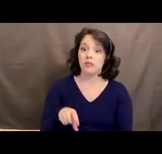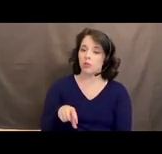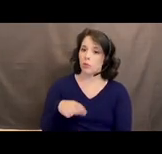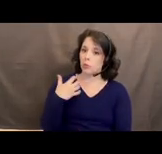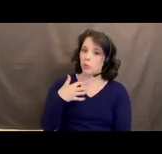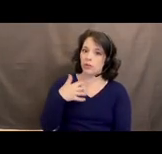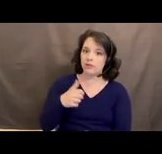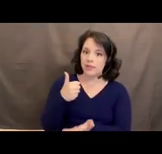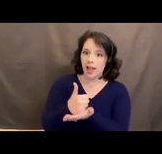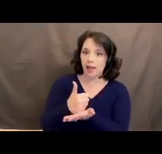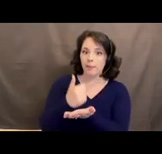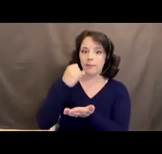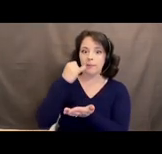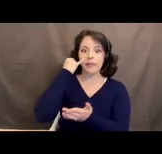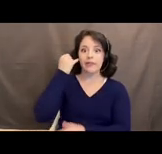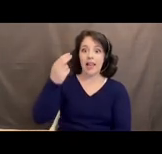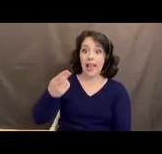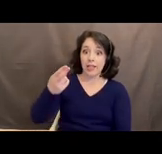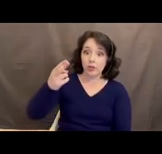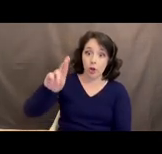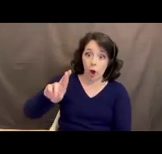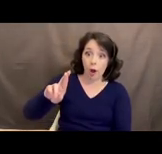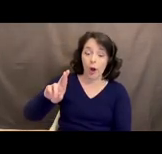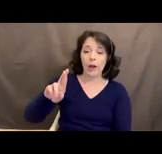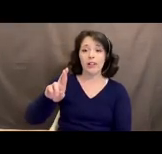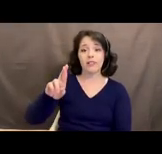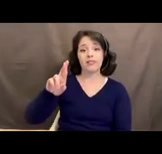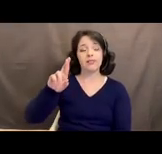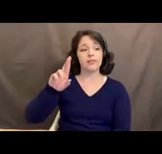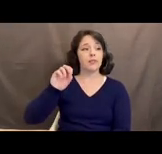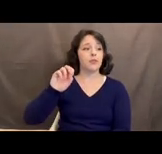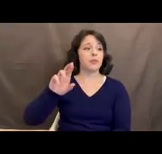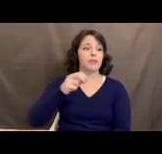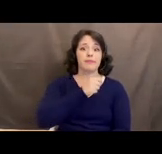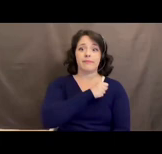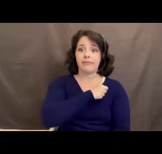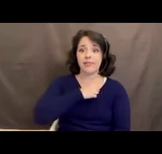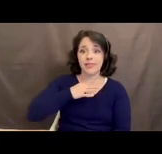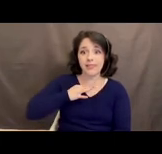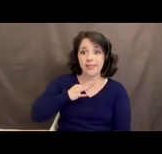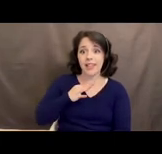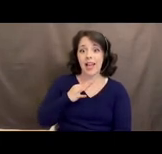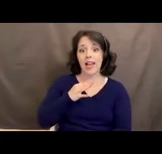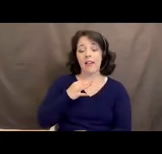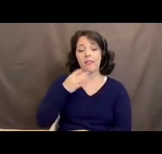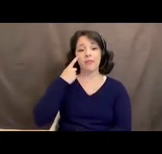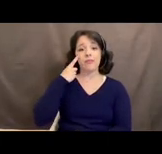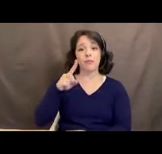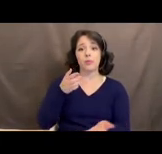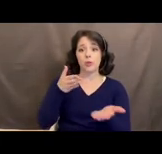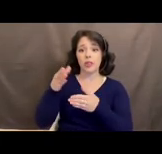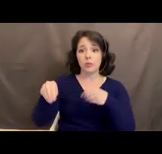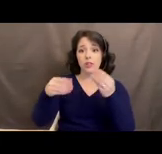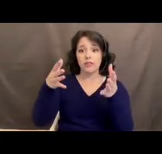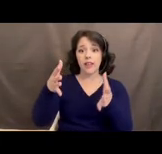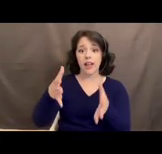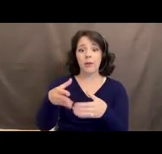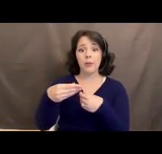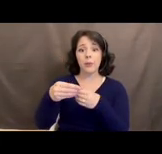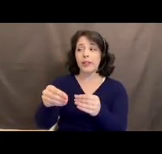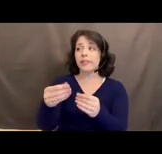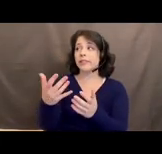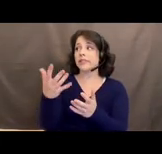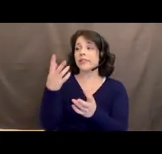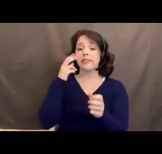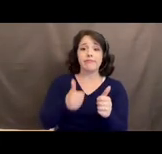human resources could use it, as well as staff members in a service provider organization, supervisors,